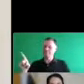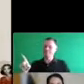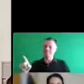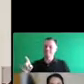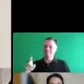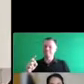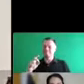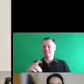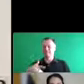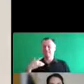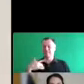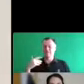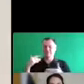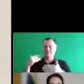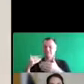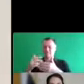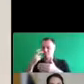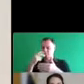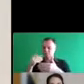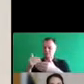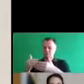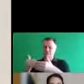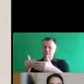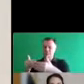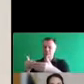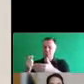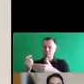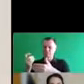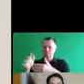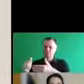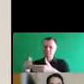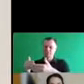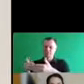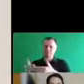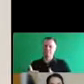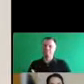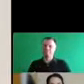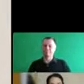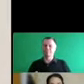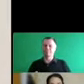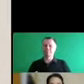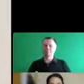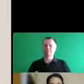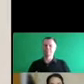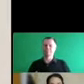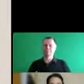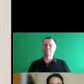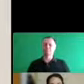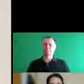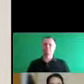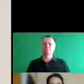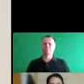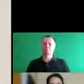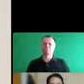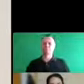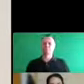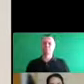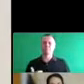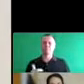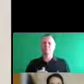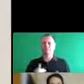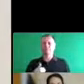at the end of their lives, and making this kind of bridge between those two things, and feeling